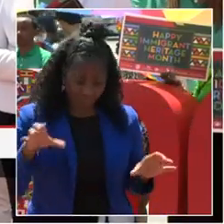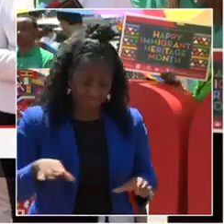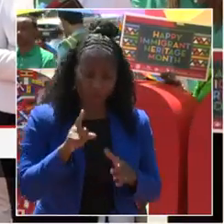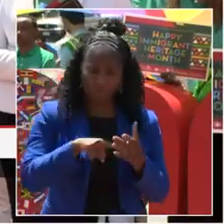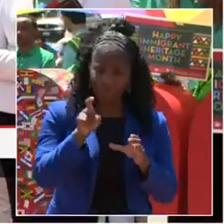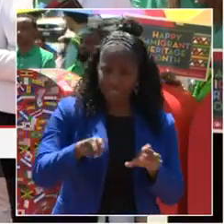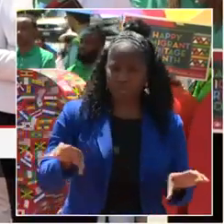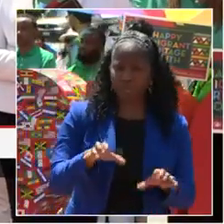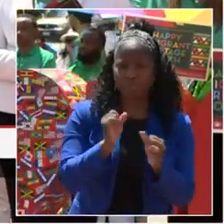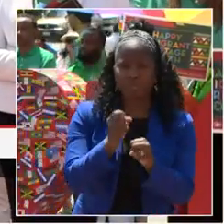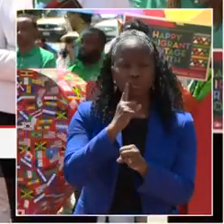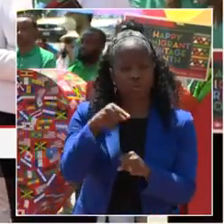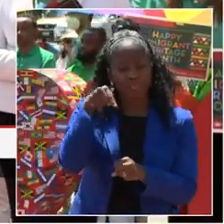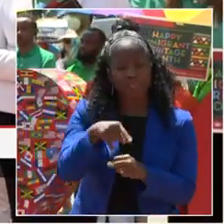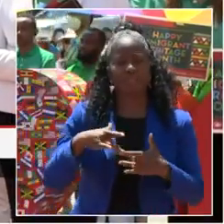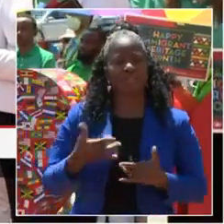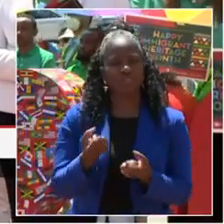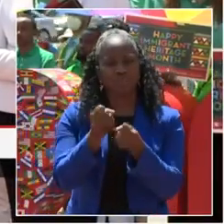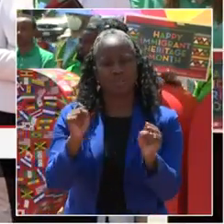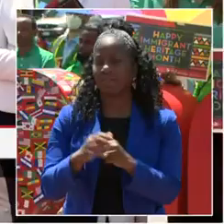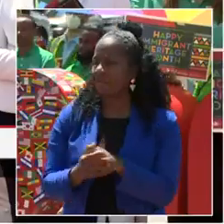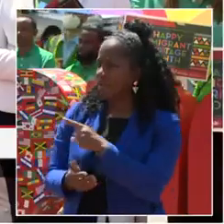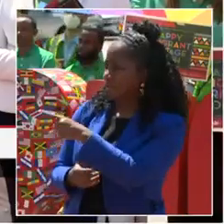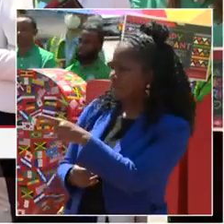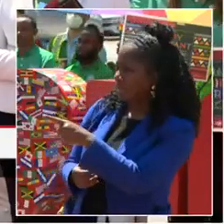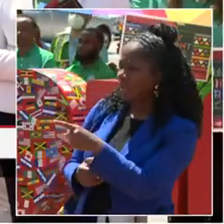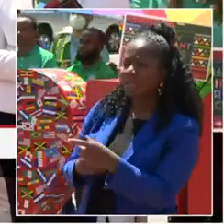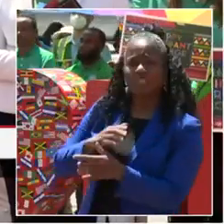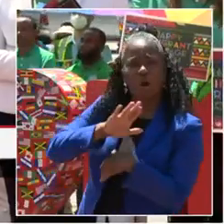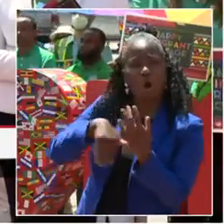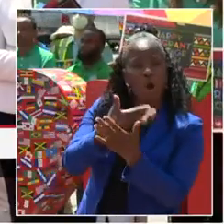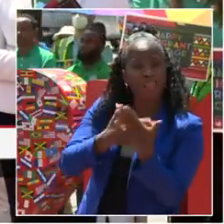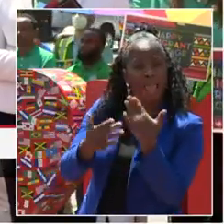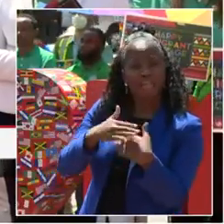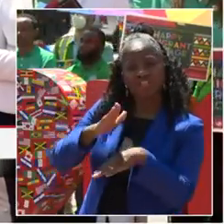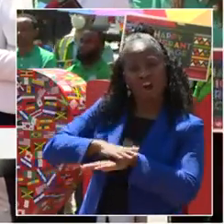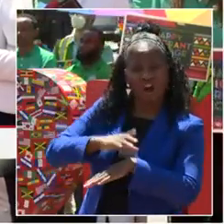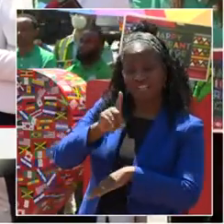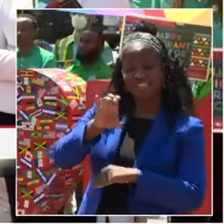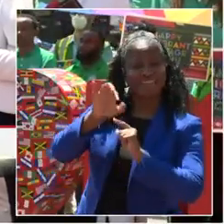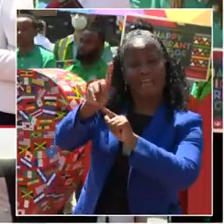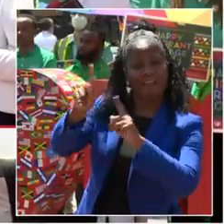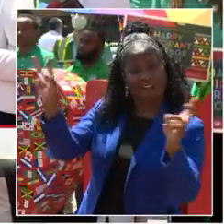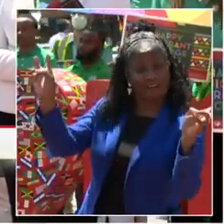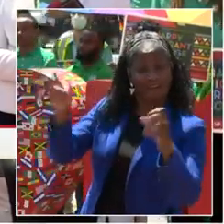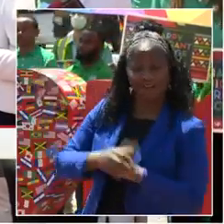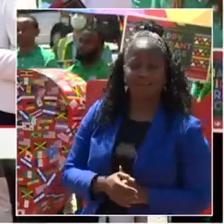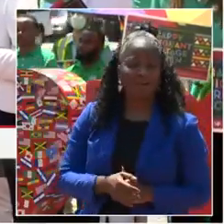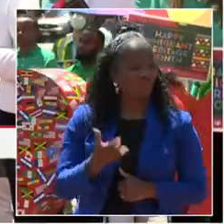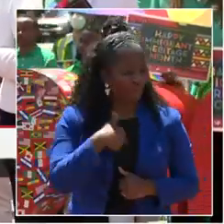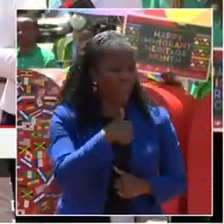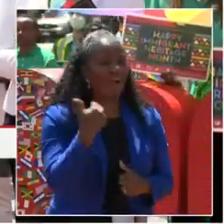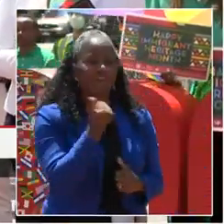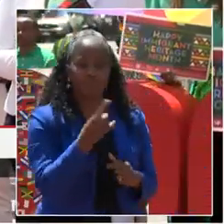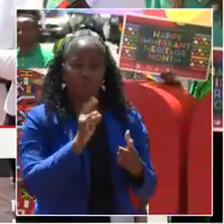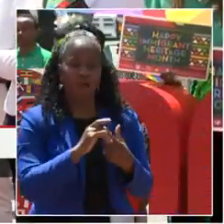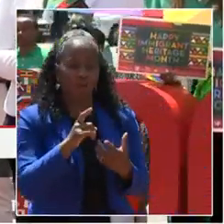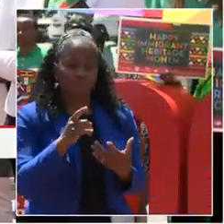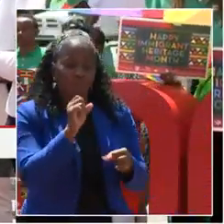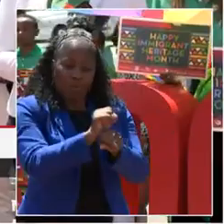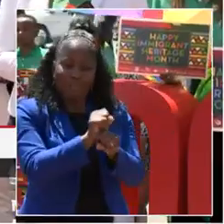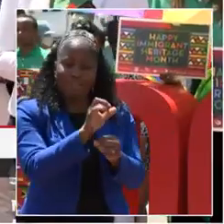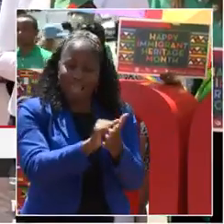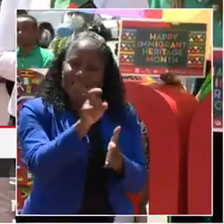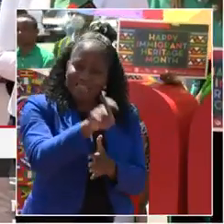to ensure safe events for everyone. Is it all hands on deck? Is it all? We have everybody working that we need to have